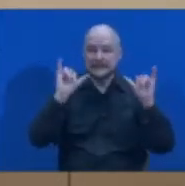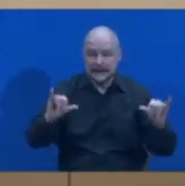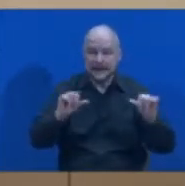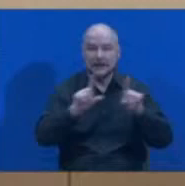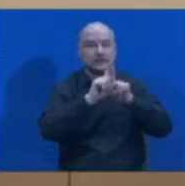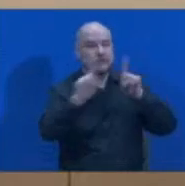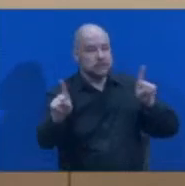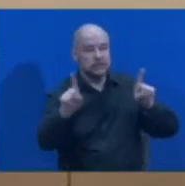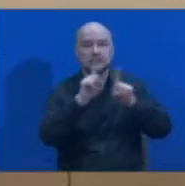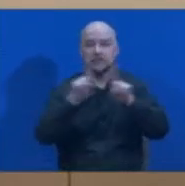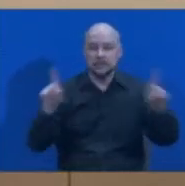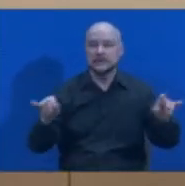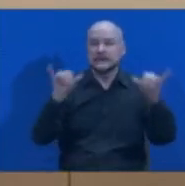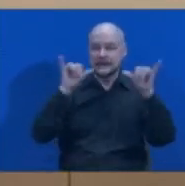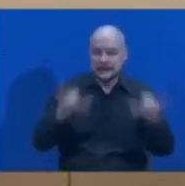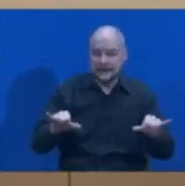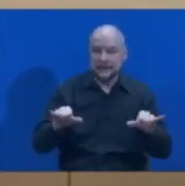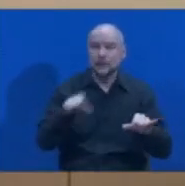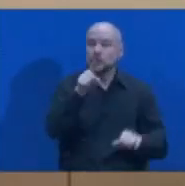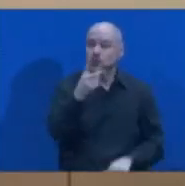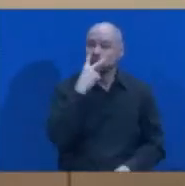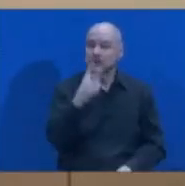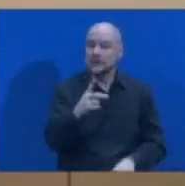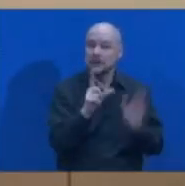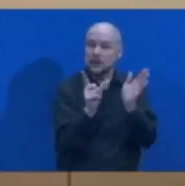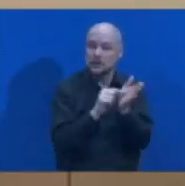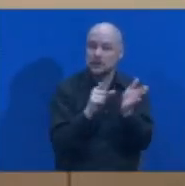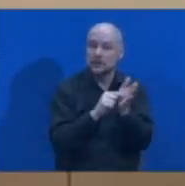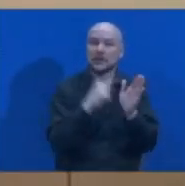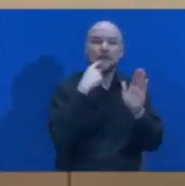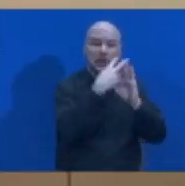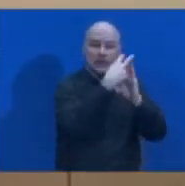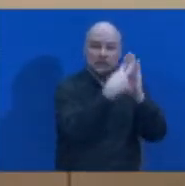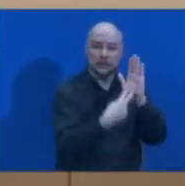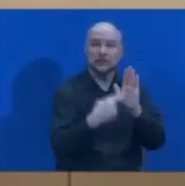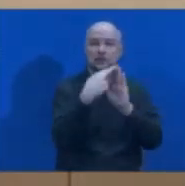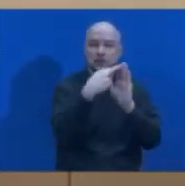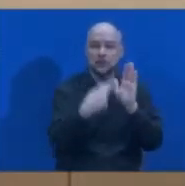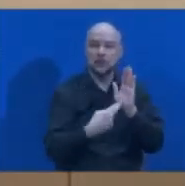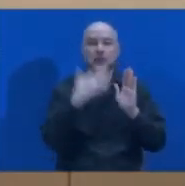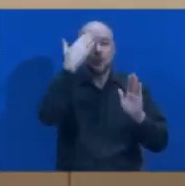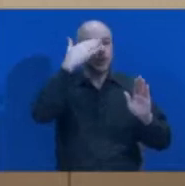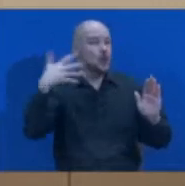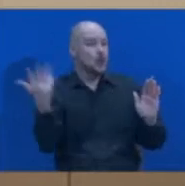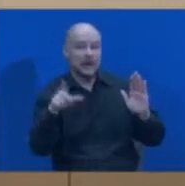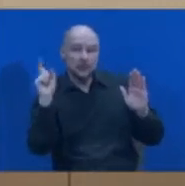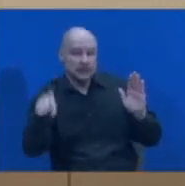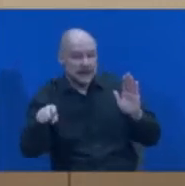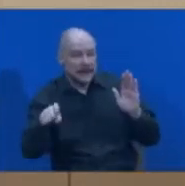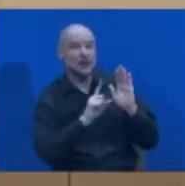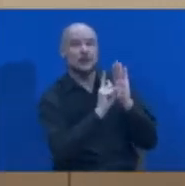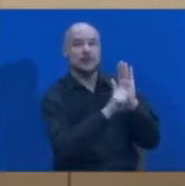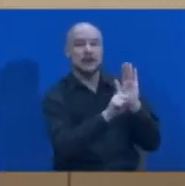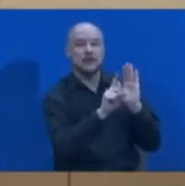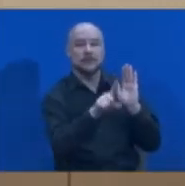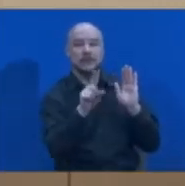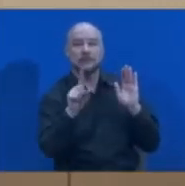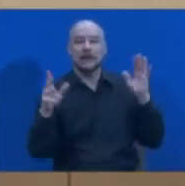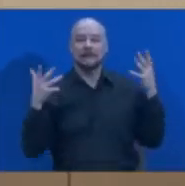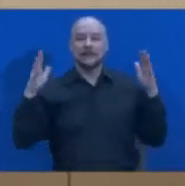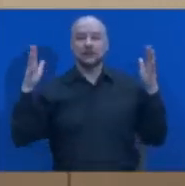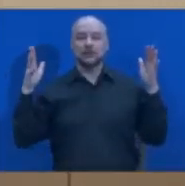guidelines that have been put out about the shopping that you may want to consider doing is know what you need when you go,